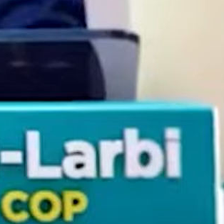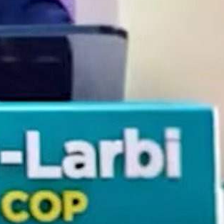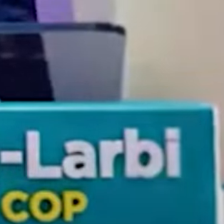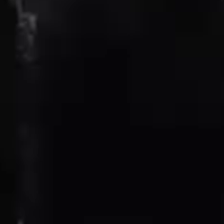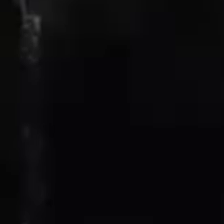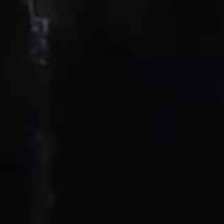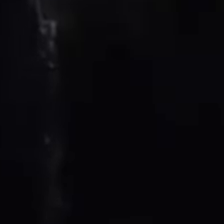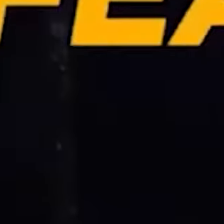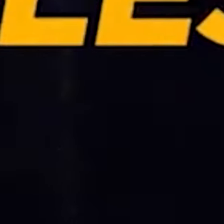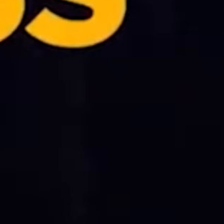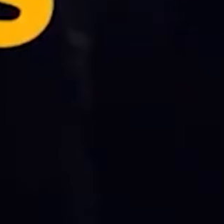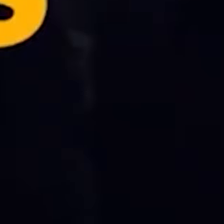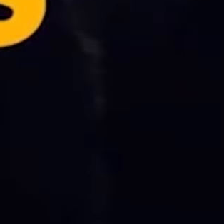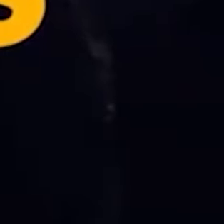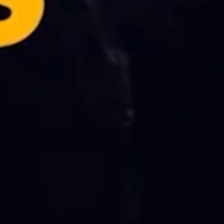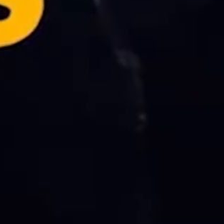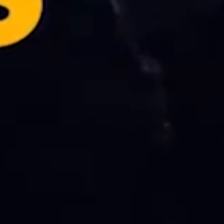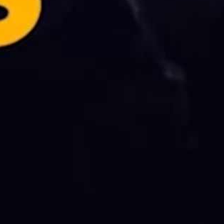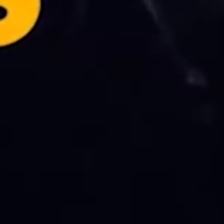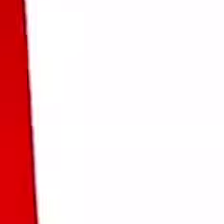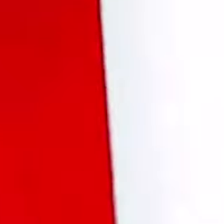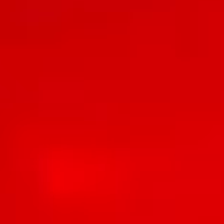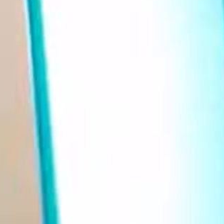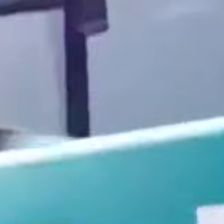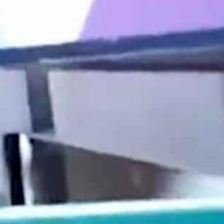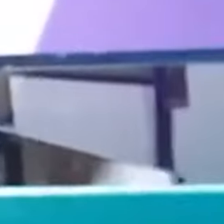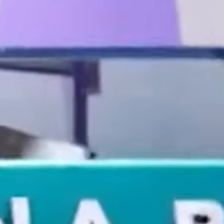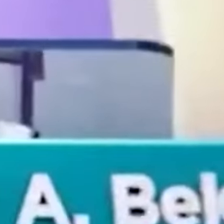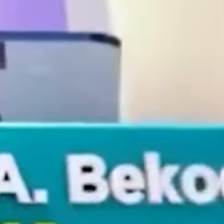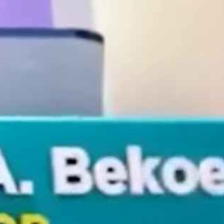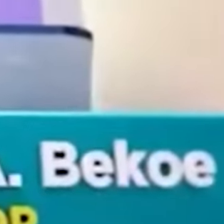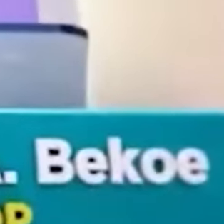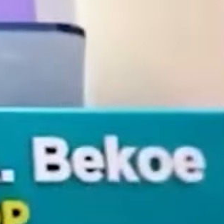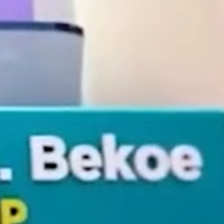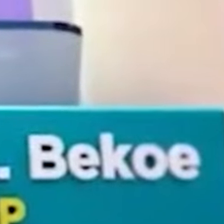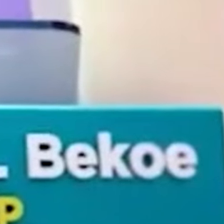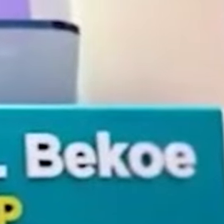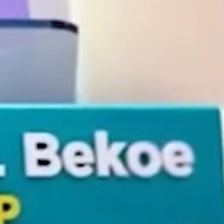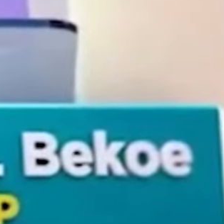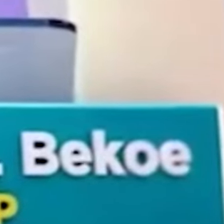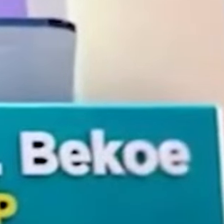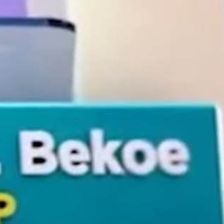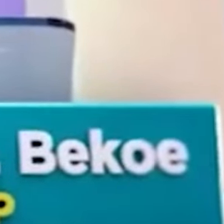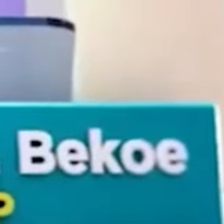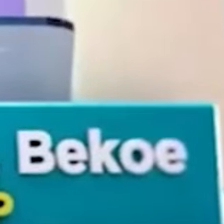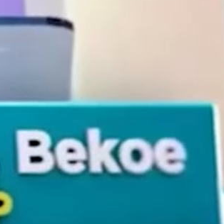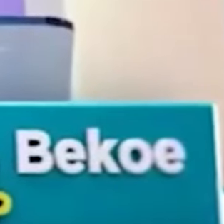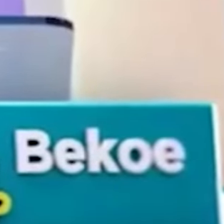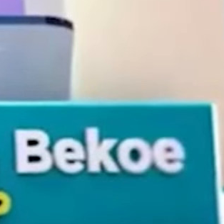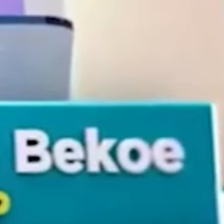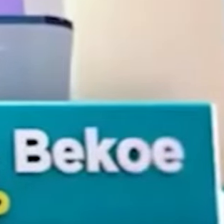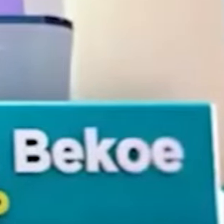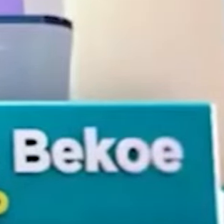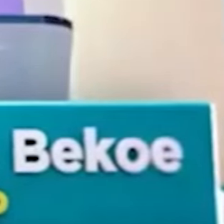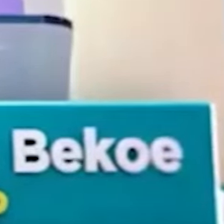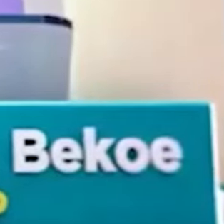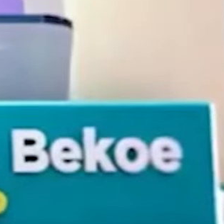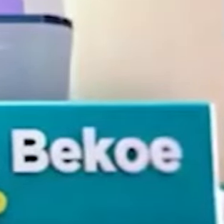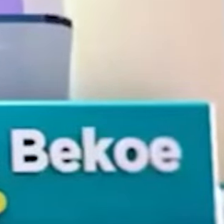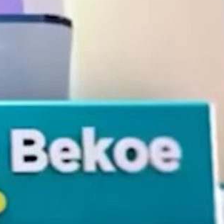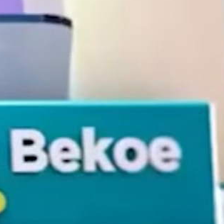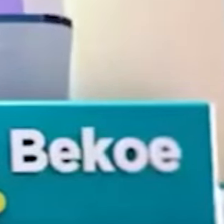Achoo. They are bold and fearless. Standing your ground when the battle has been heated